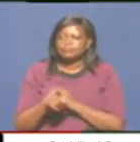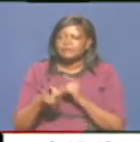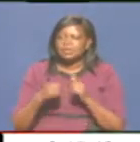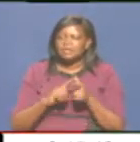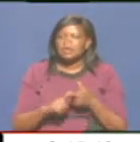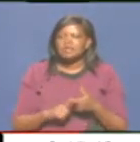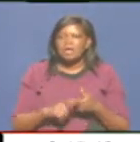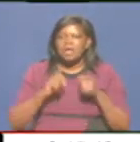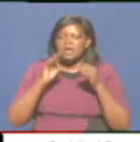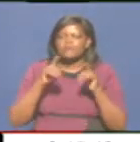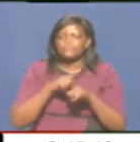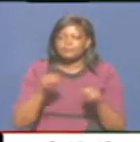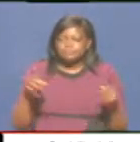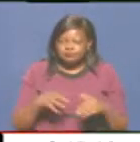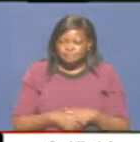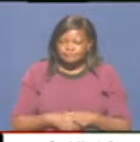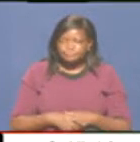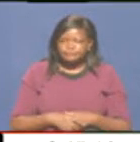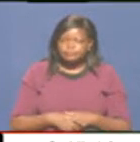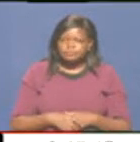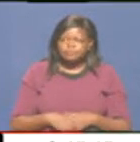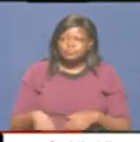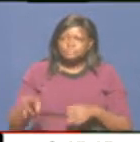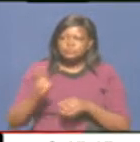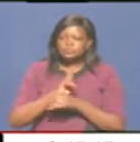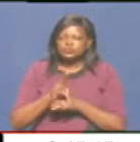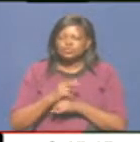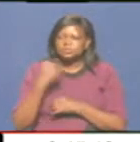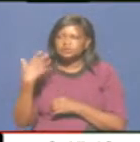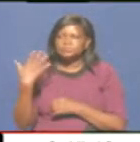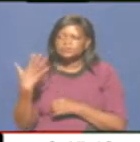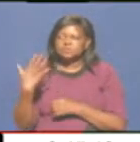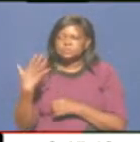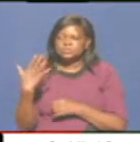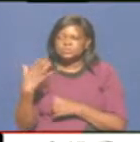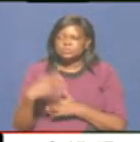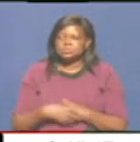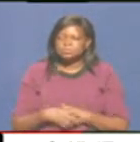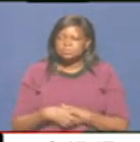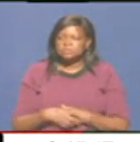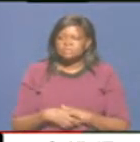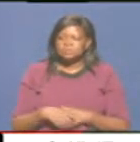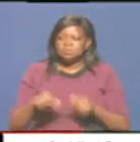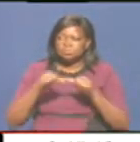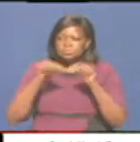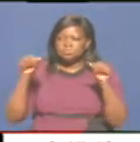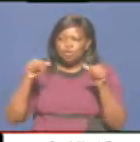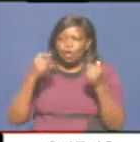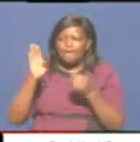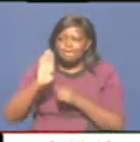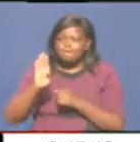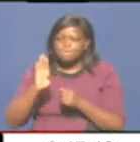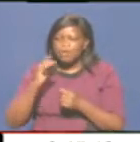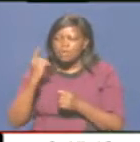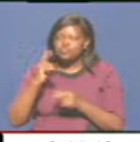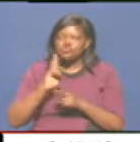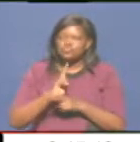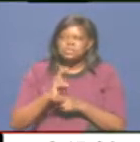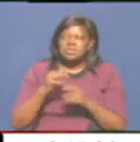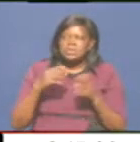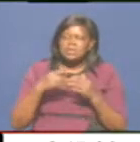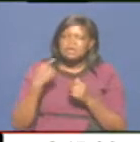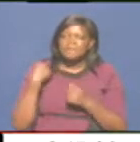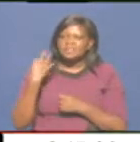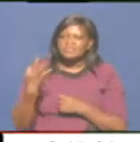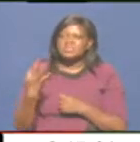if you are using the green sticker very quickly, or blue sticker, you only use gate number 3, that